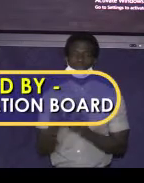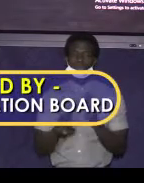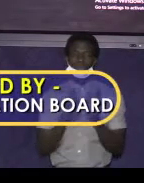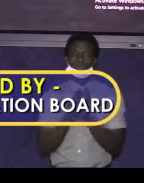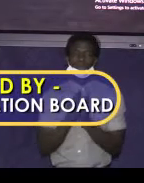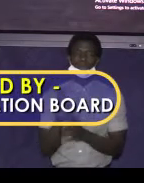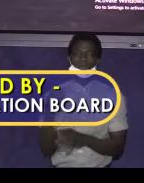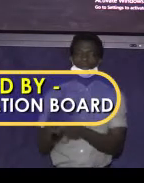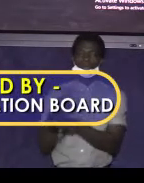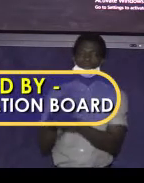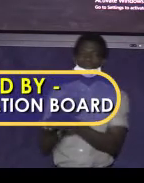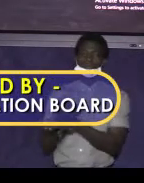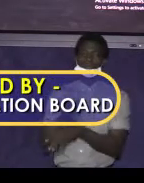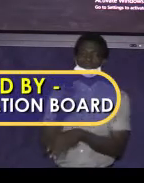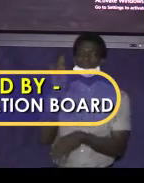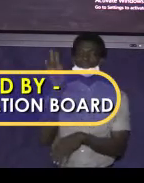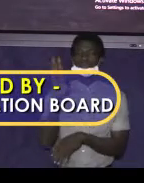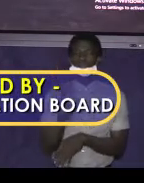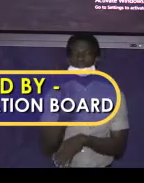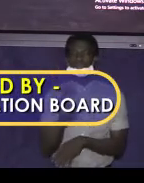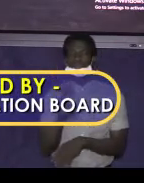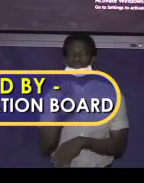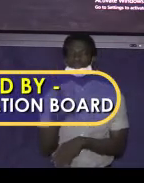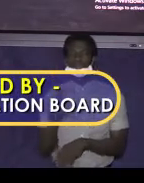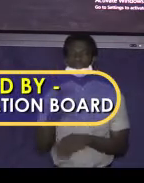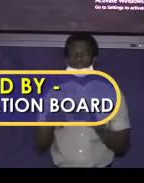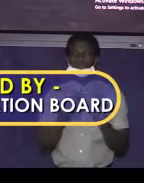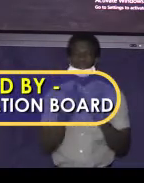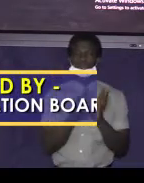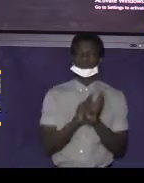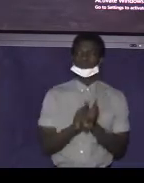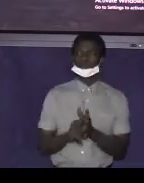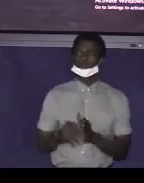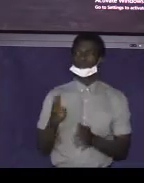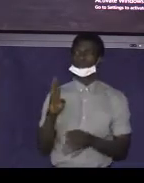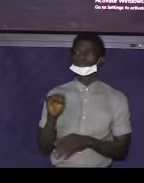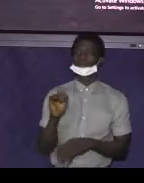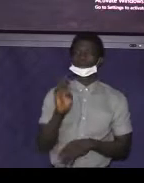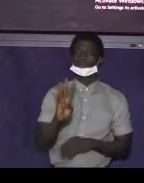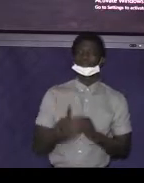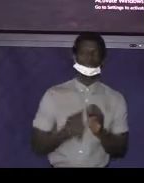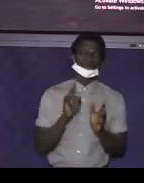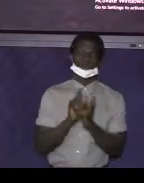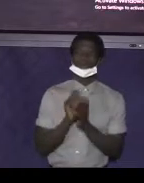multiply 72 kilometers per hour by 4 hours. Now